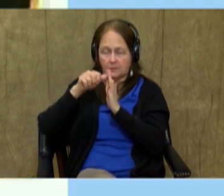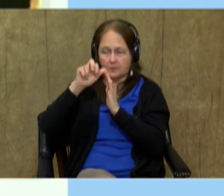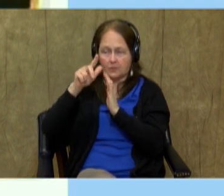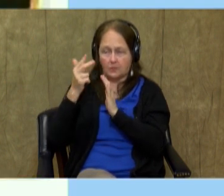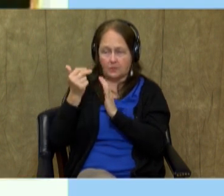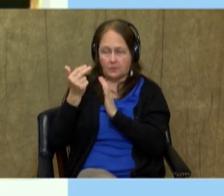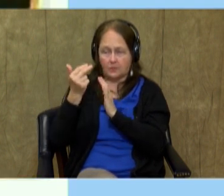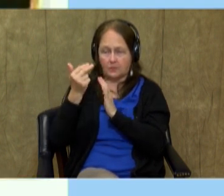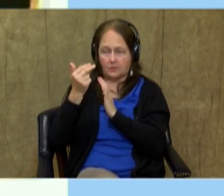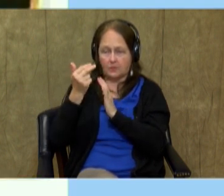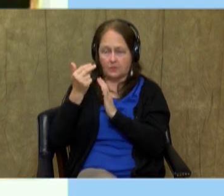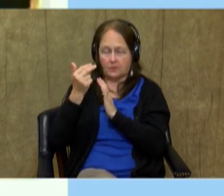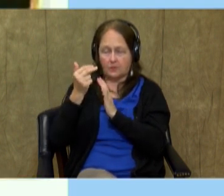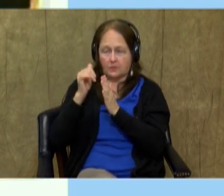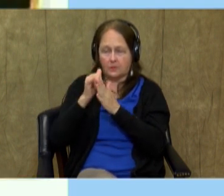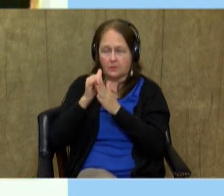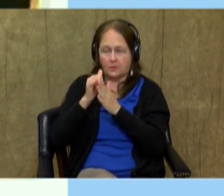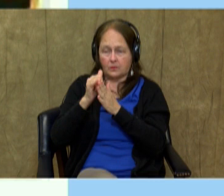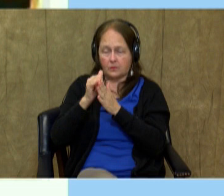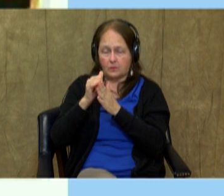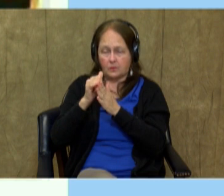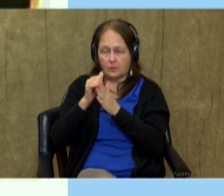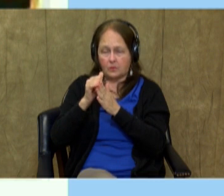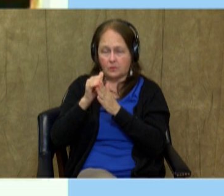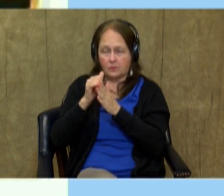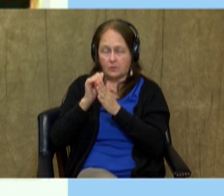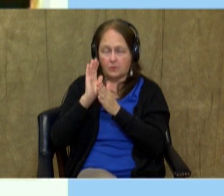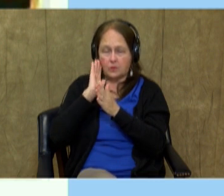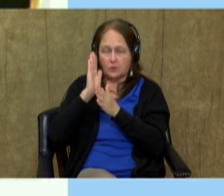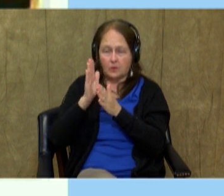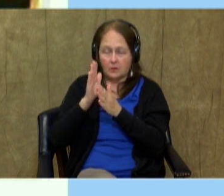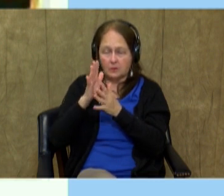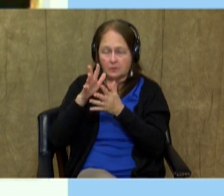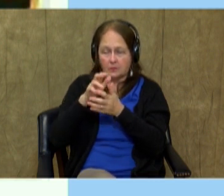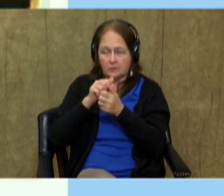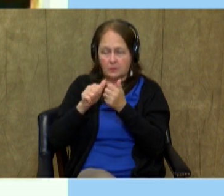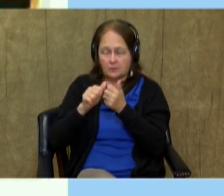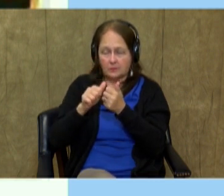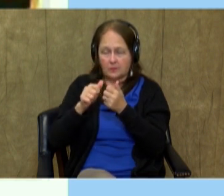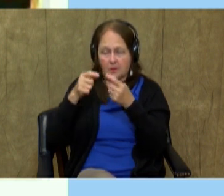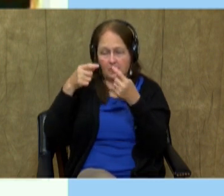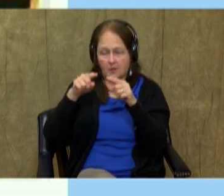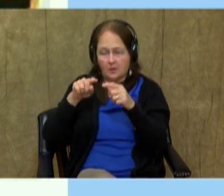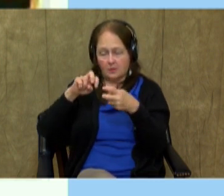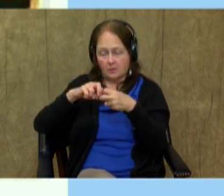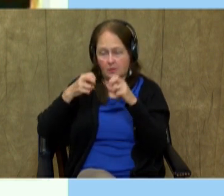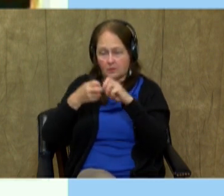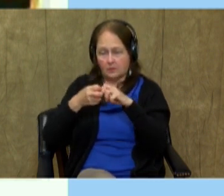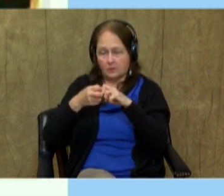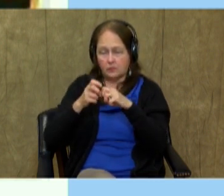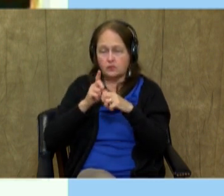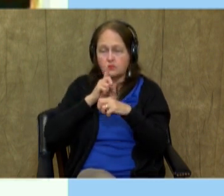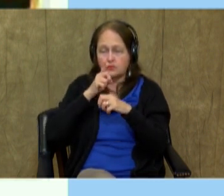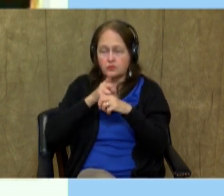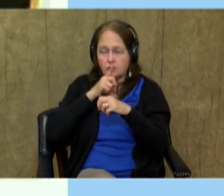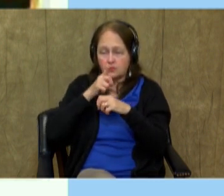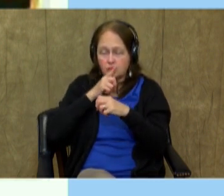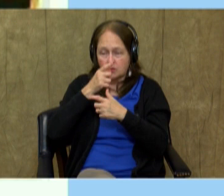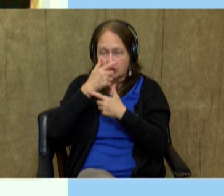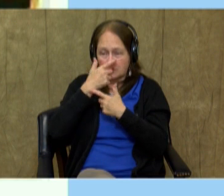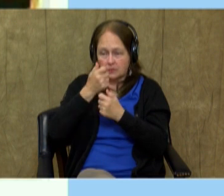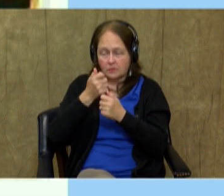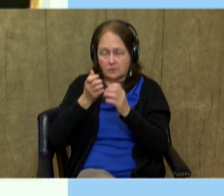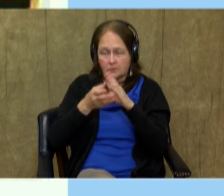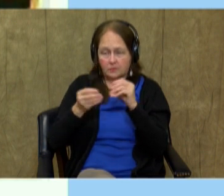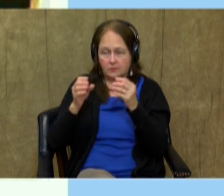Apollo 13 is the one where there was some disaster, some malfunction. This is a really, really incredible